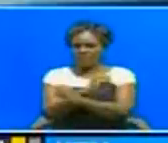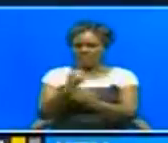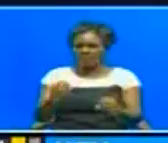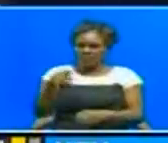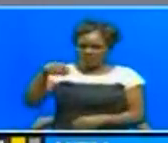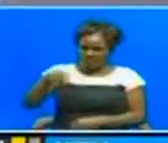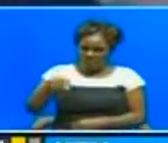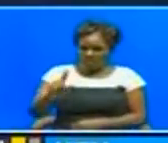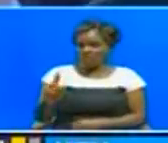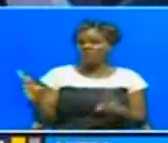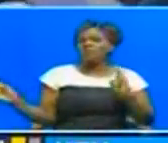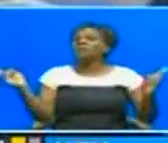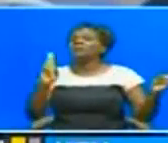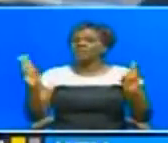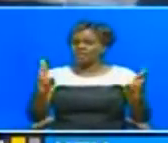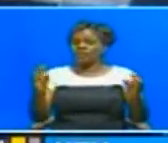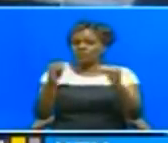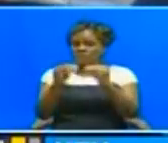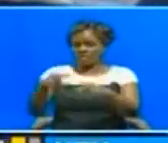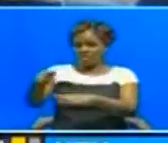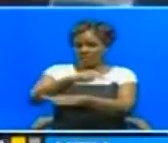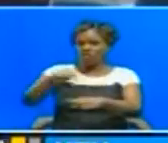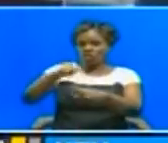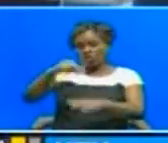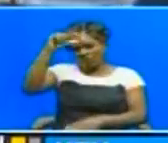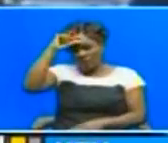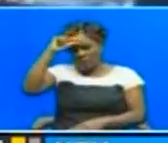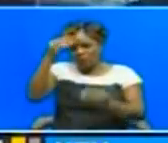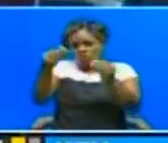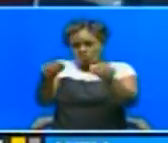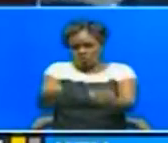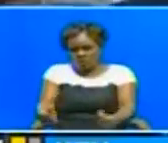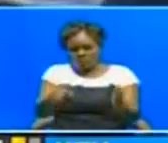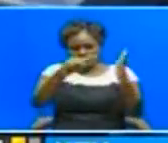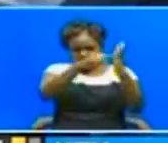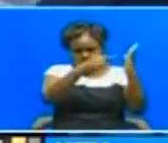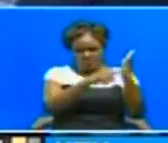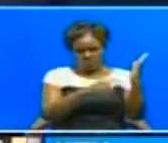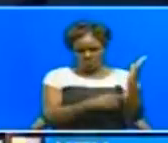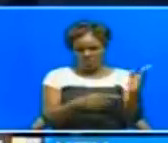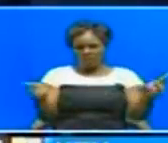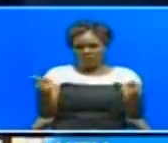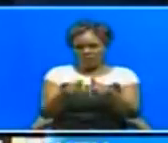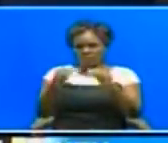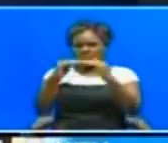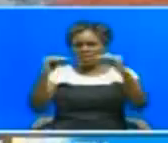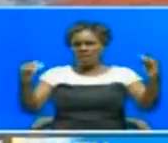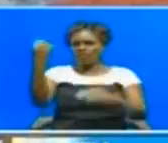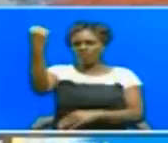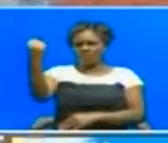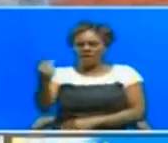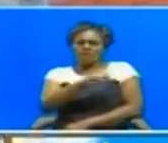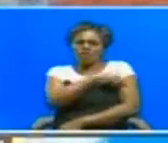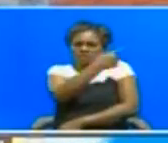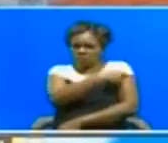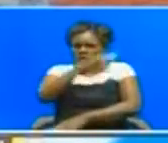they are, however, ready to meet with the national government in order to iron out the details. In the meantime, the level 5 hospitals will